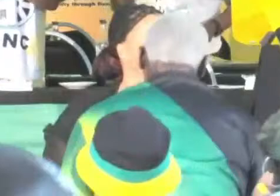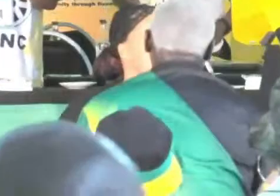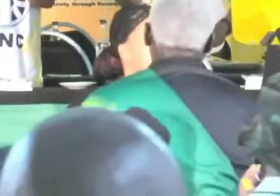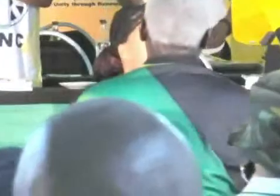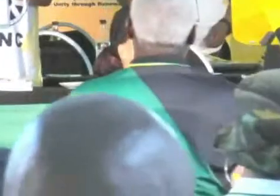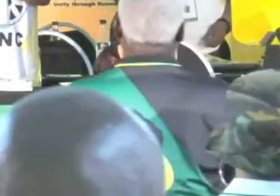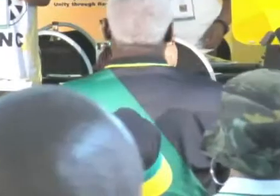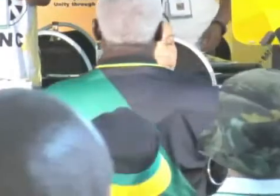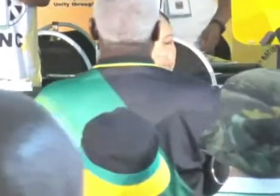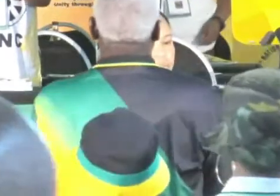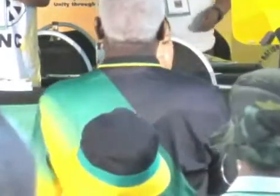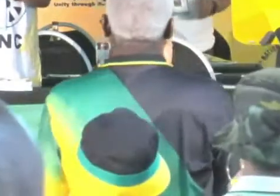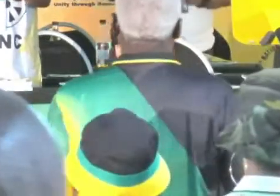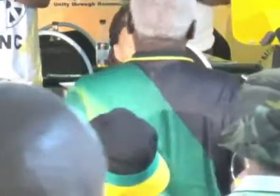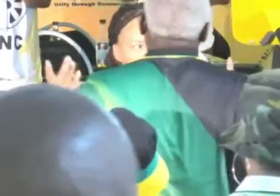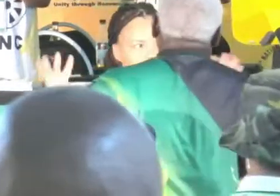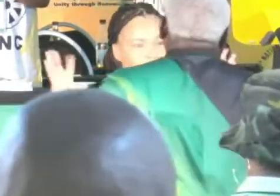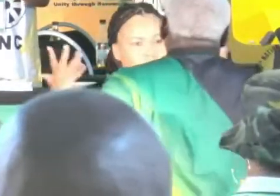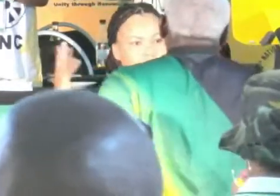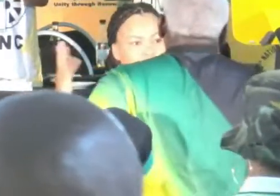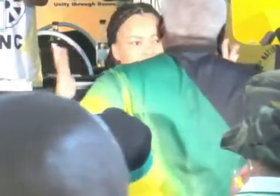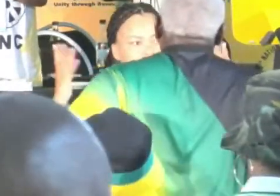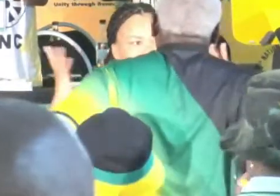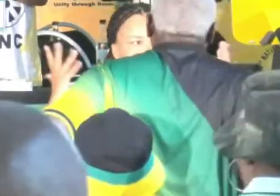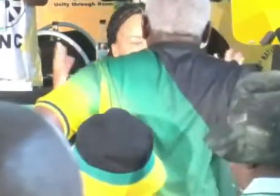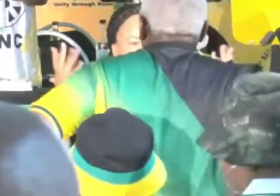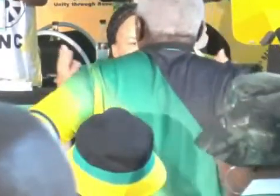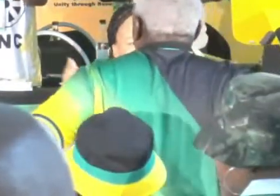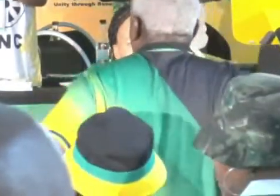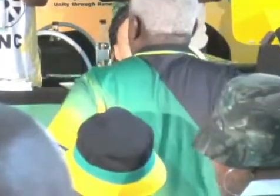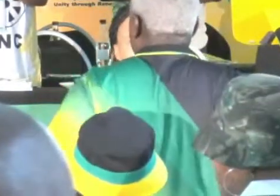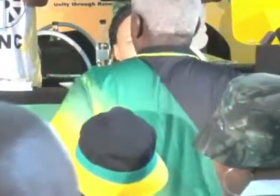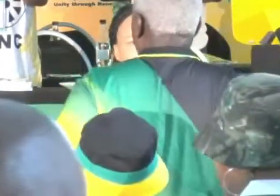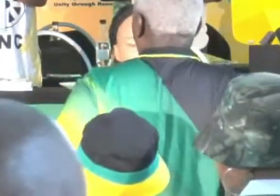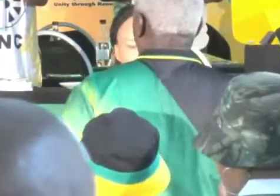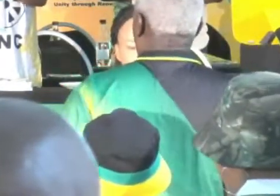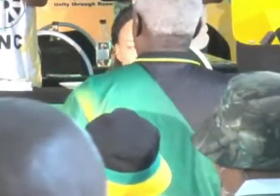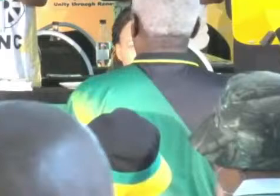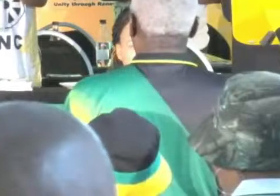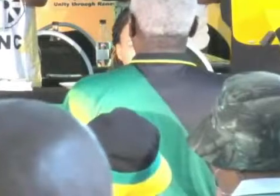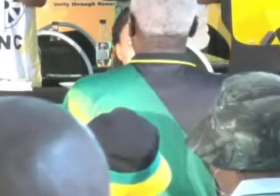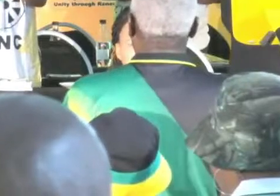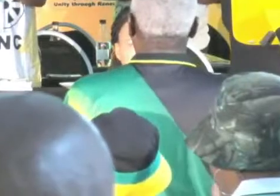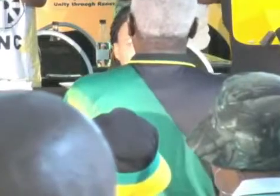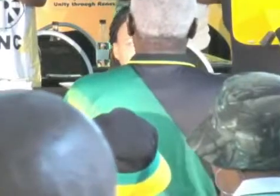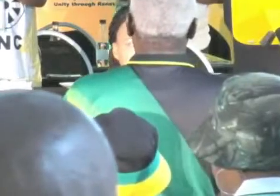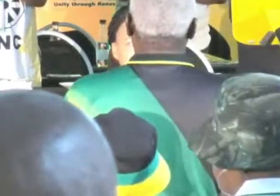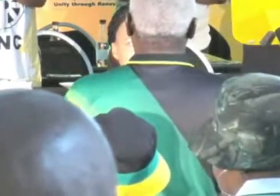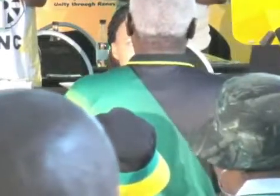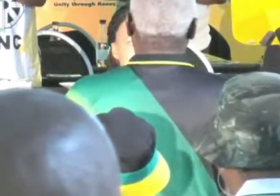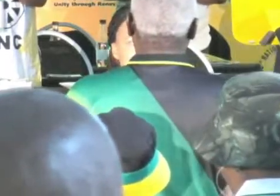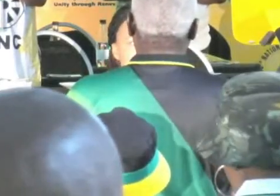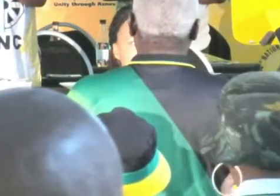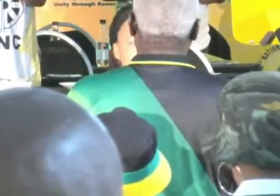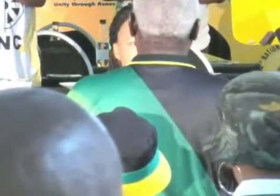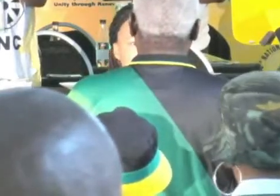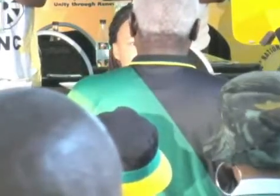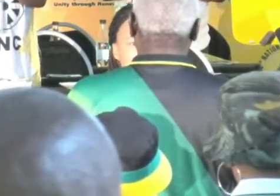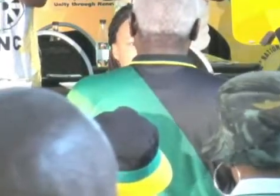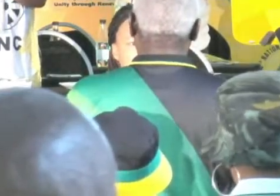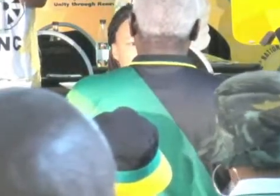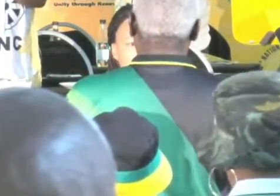Thank you. After I speak and then I'll call, it is the end of it. The end of it. Okay.